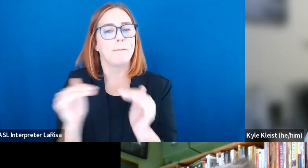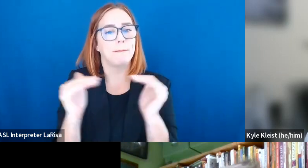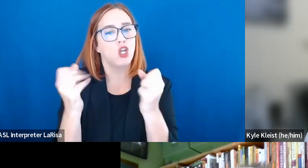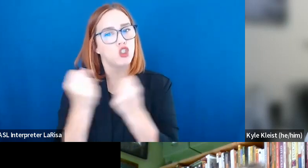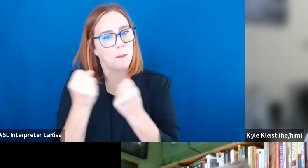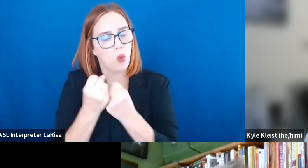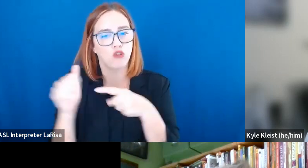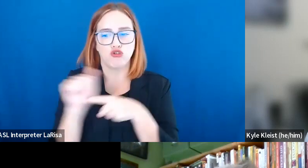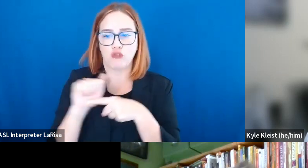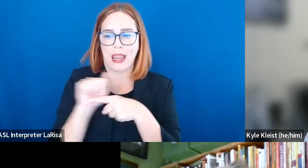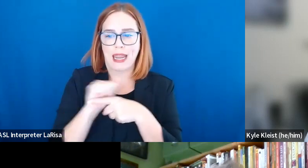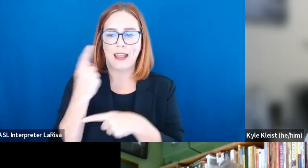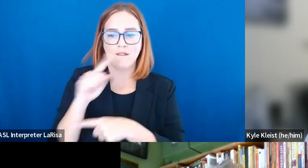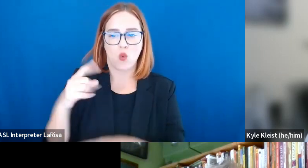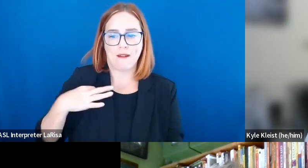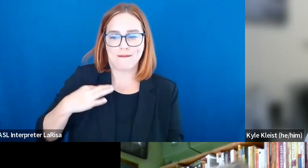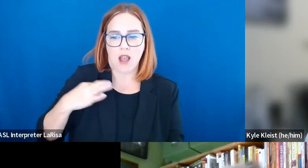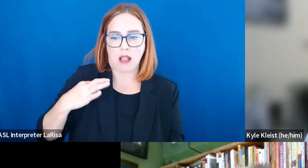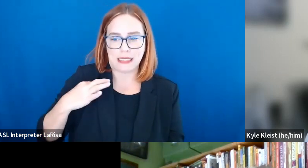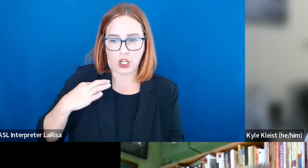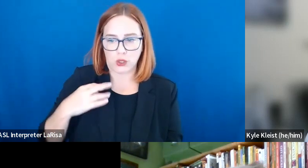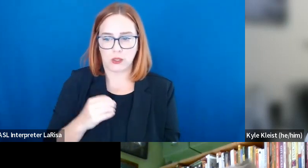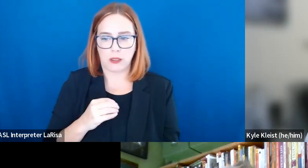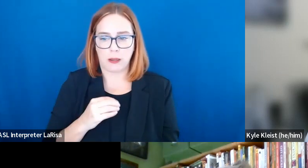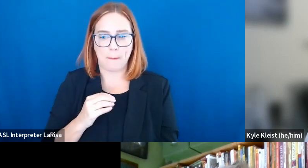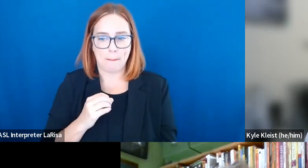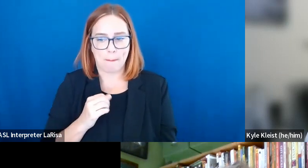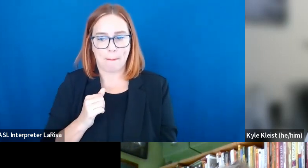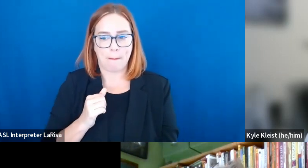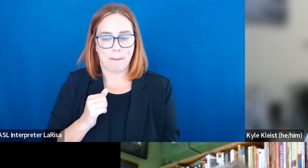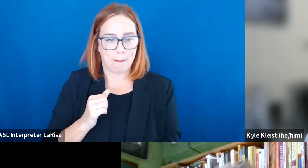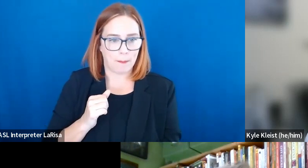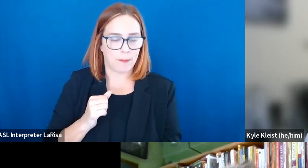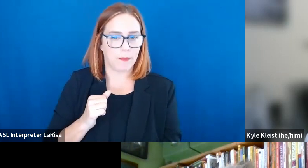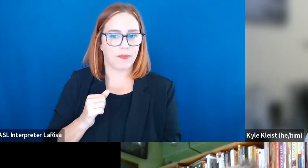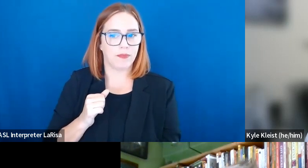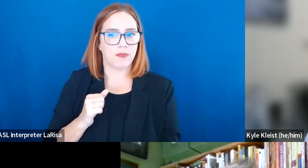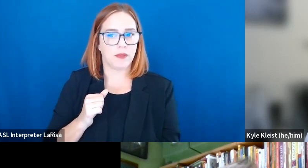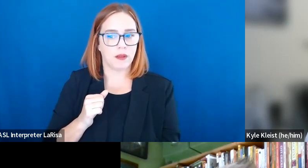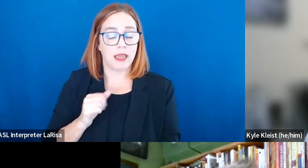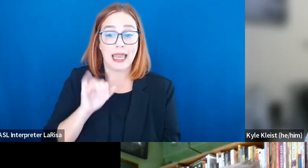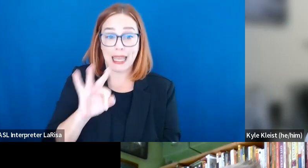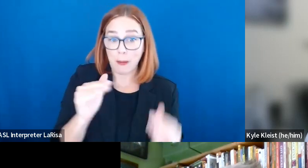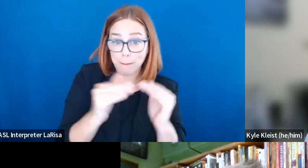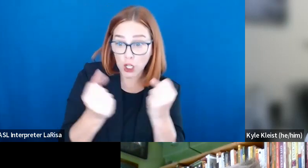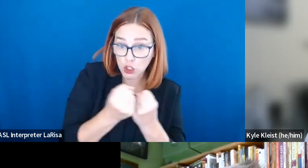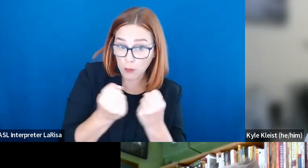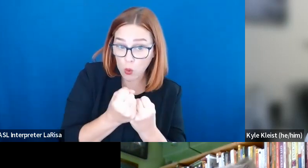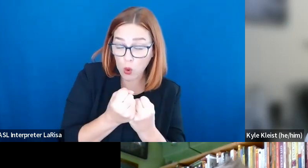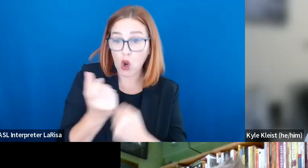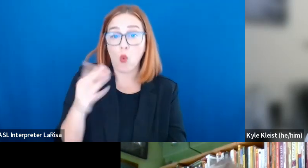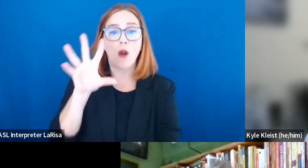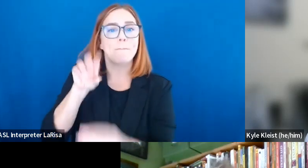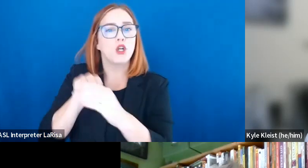volunteers, whether they're going to specifically do something called peer support or whether they're participating in programs in another